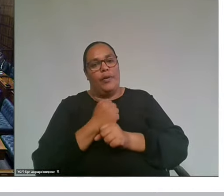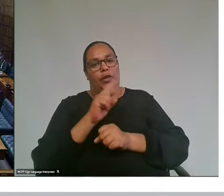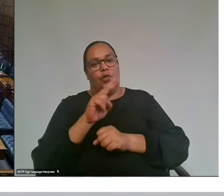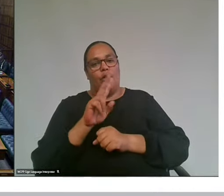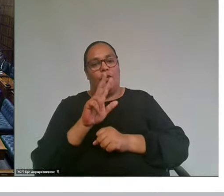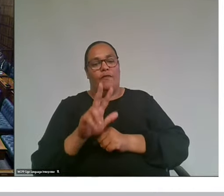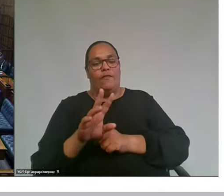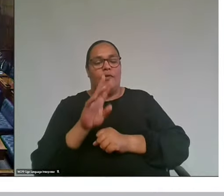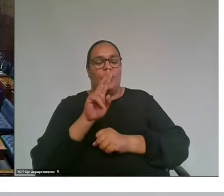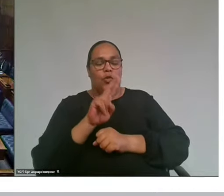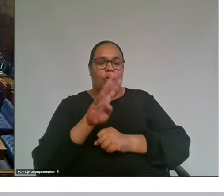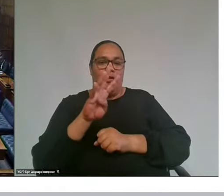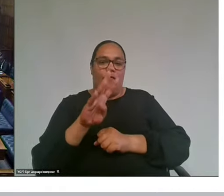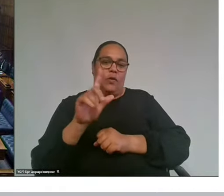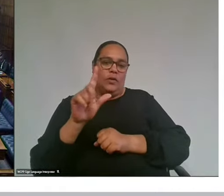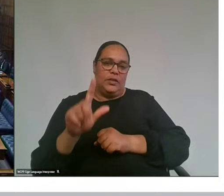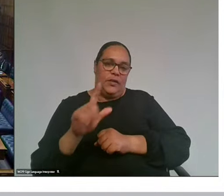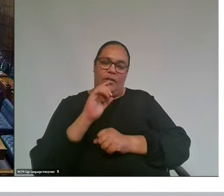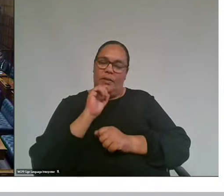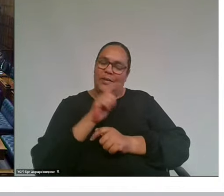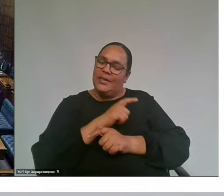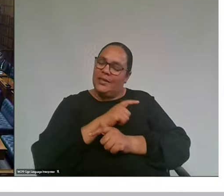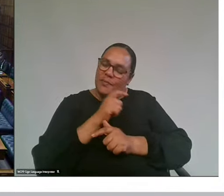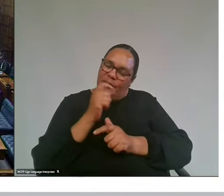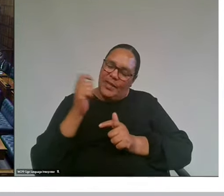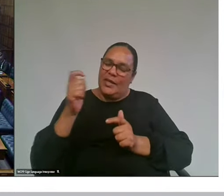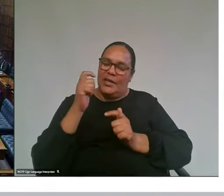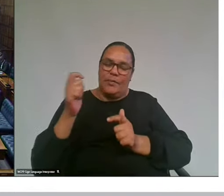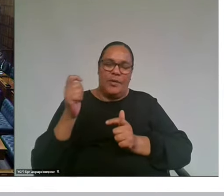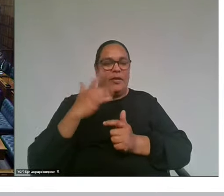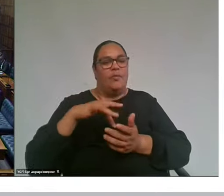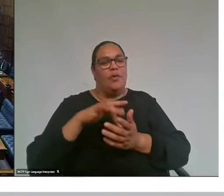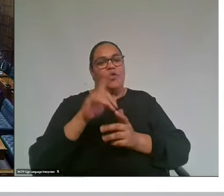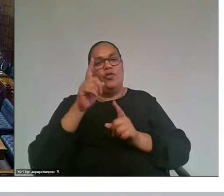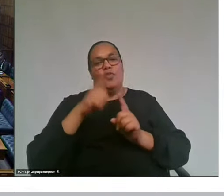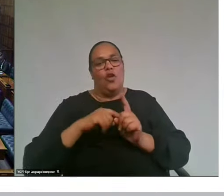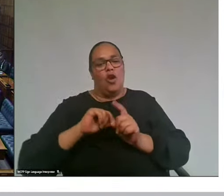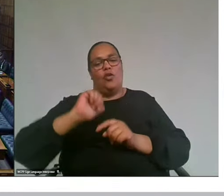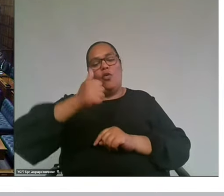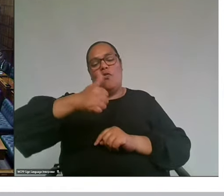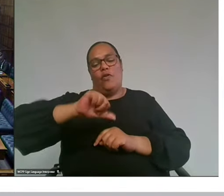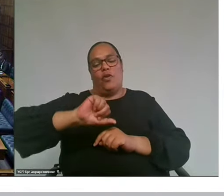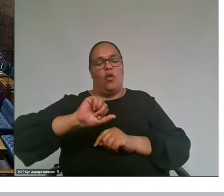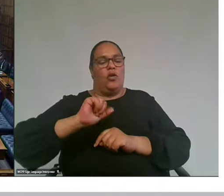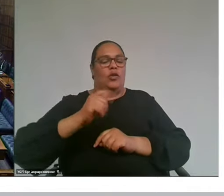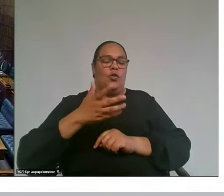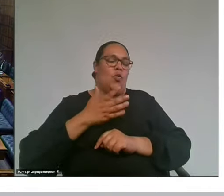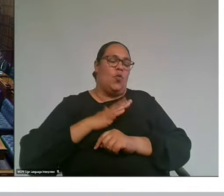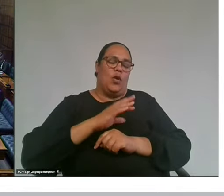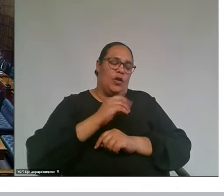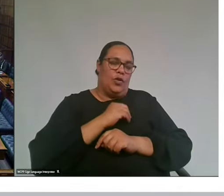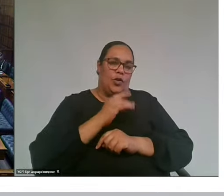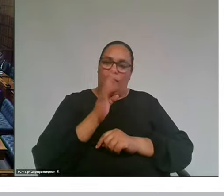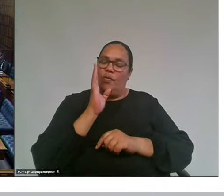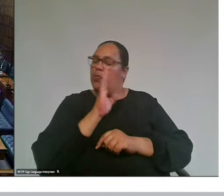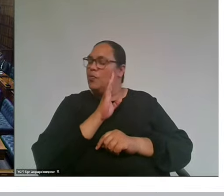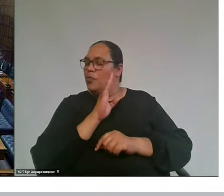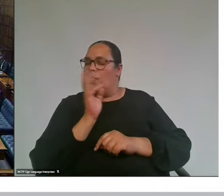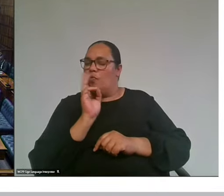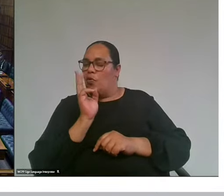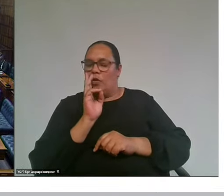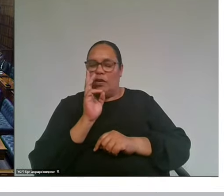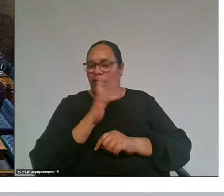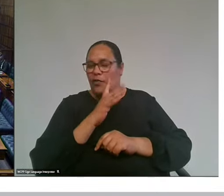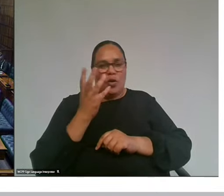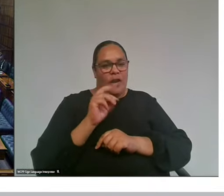24/7 you it's it's it's massive plant that you can't just switch on and switch off you know uh if you don't have water if you don't